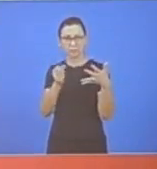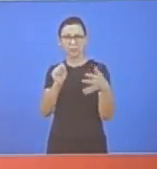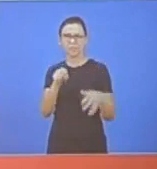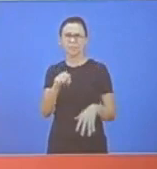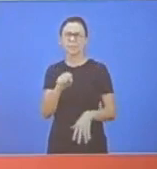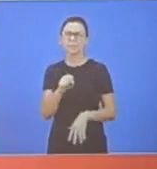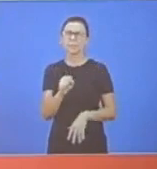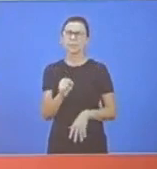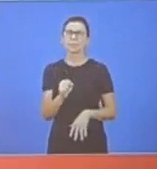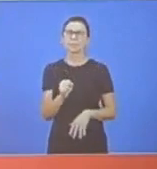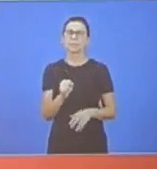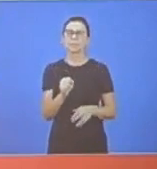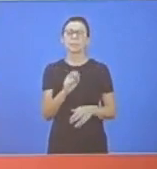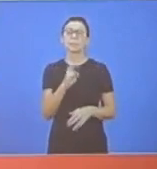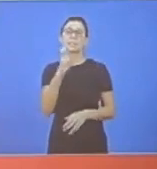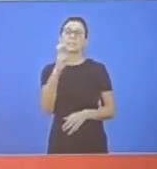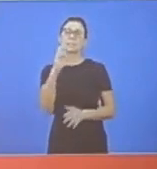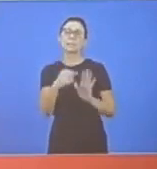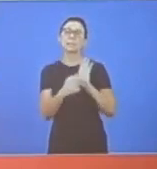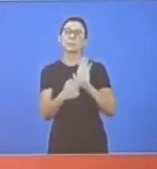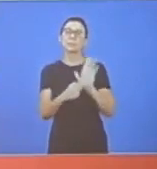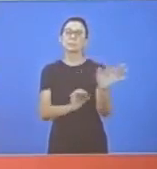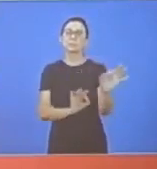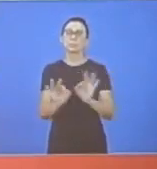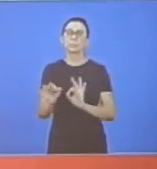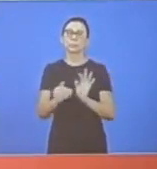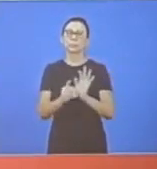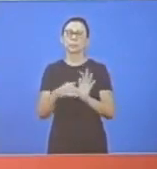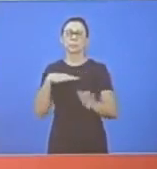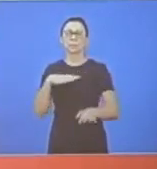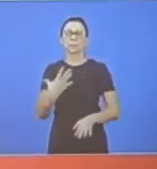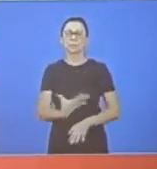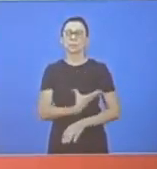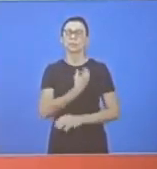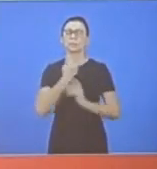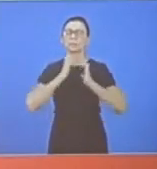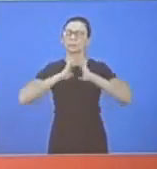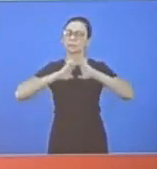Five talks about a project. Project of salvation,